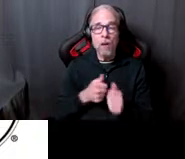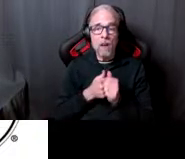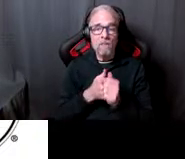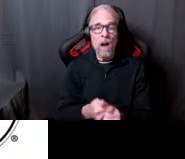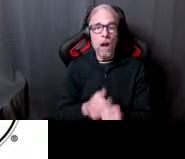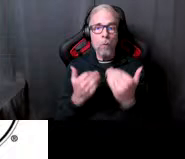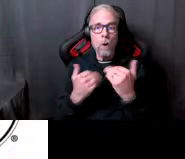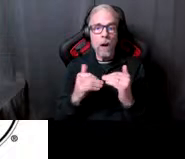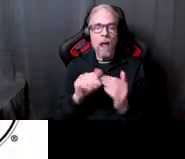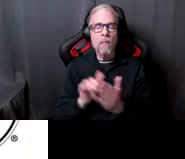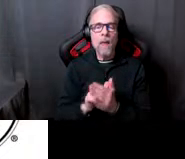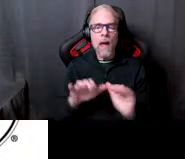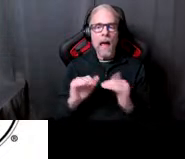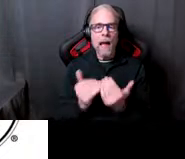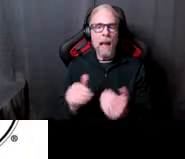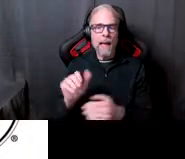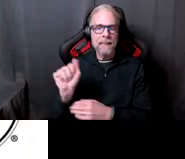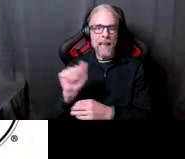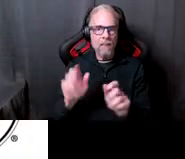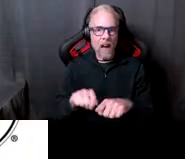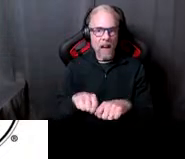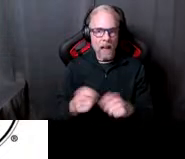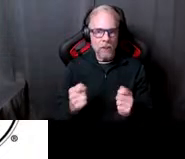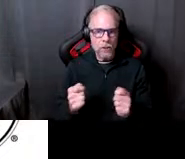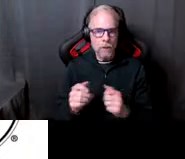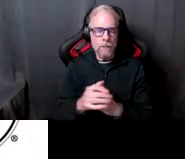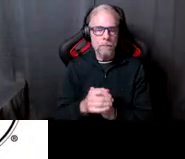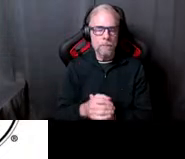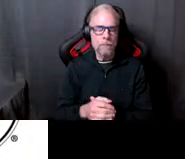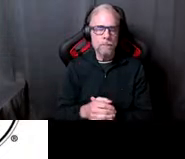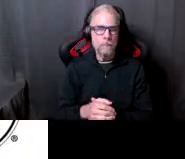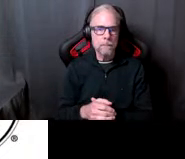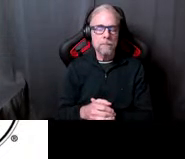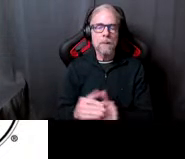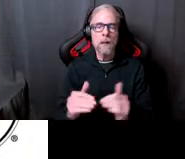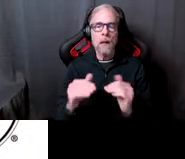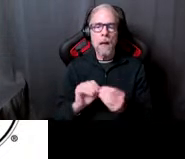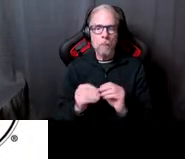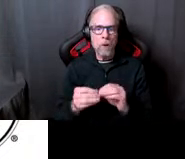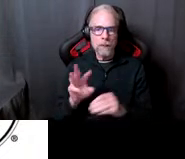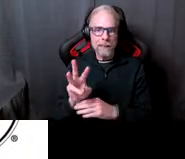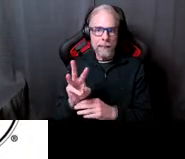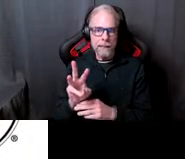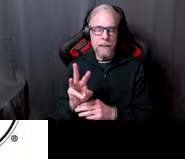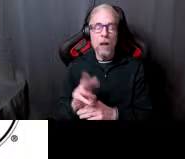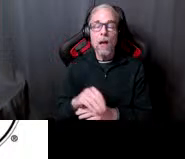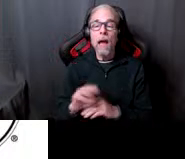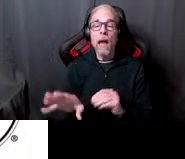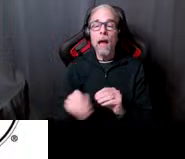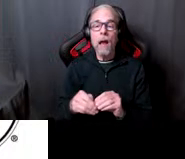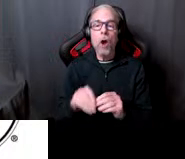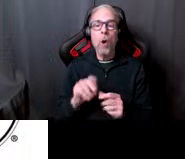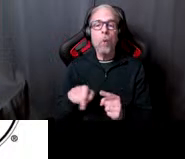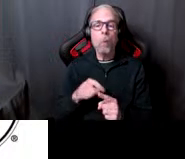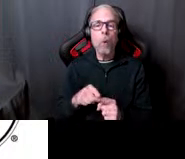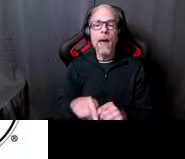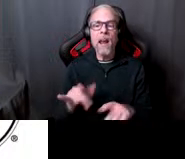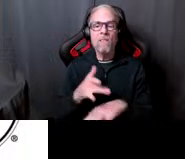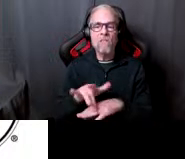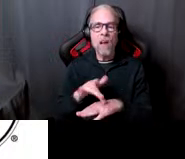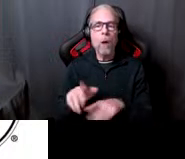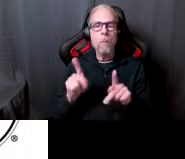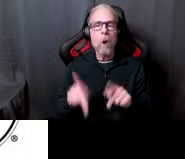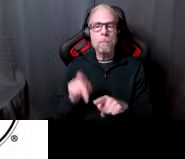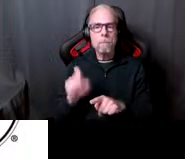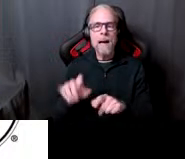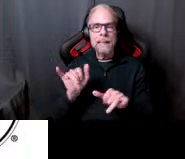restrictions as a Class A violation. Number 6, we added when available, a person must stay